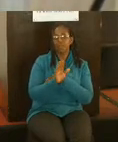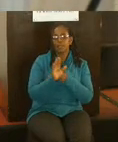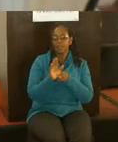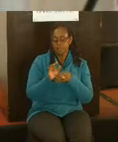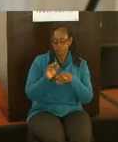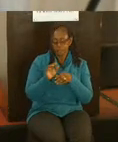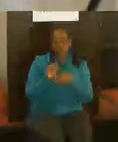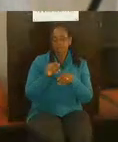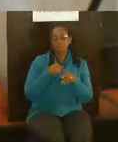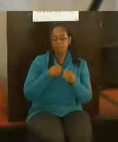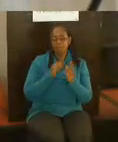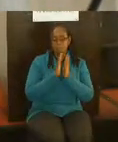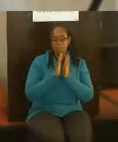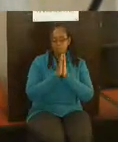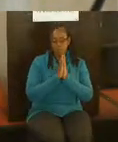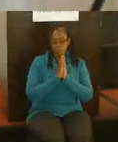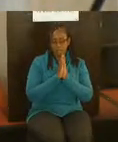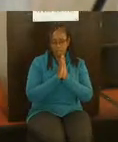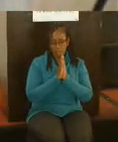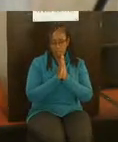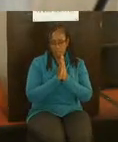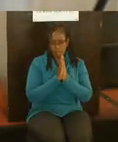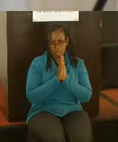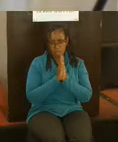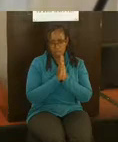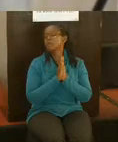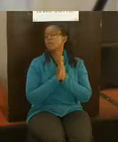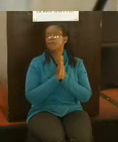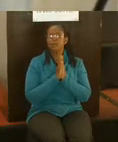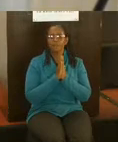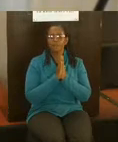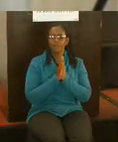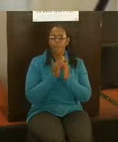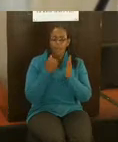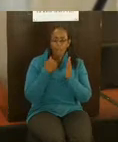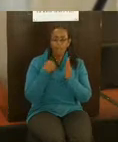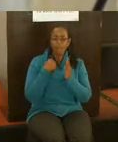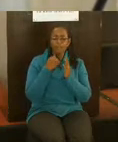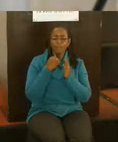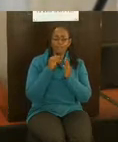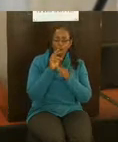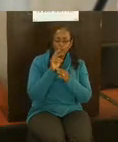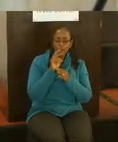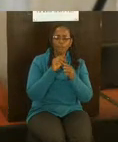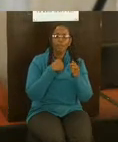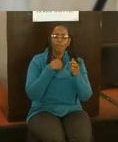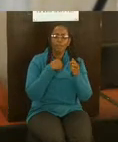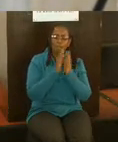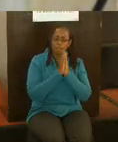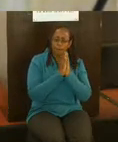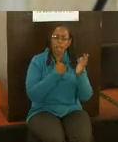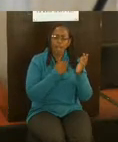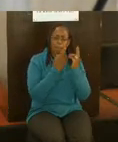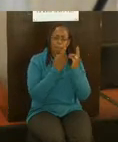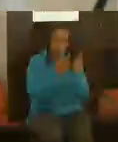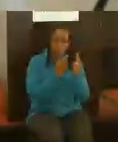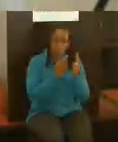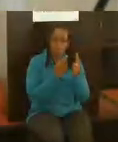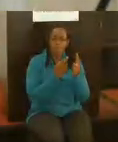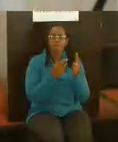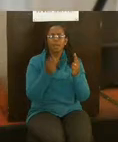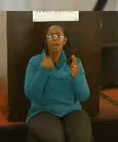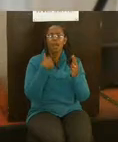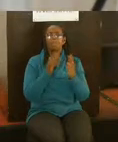said I'm praying I'm back and I'm seeking I'm hoping I'm praying